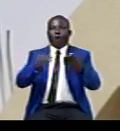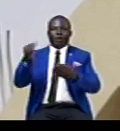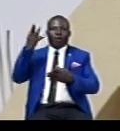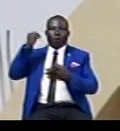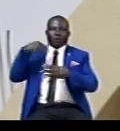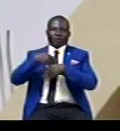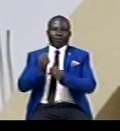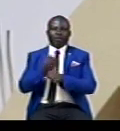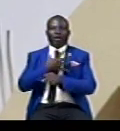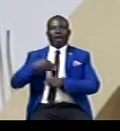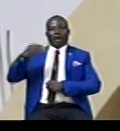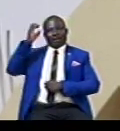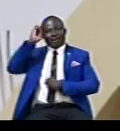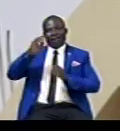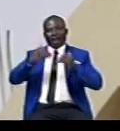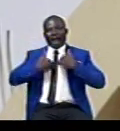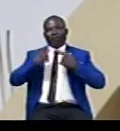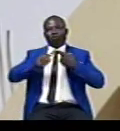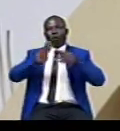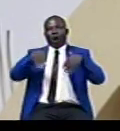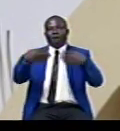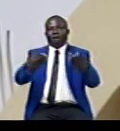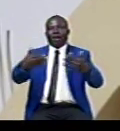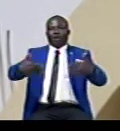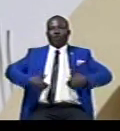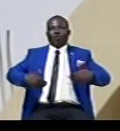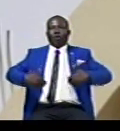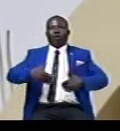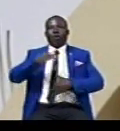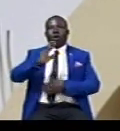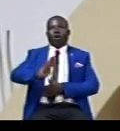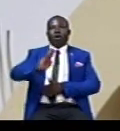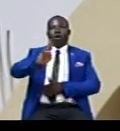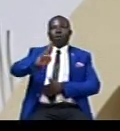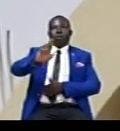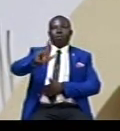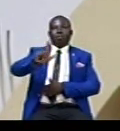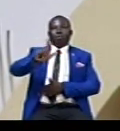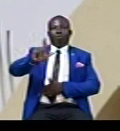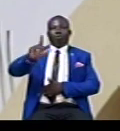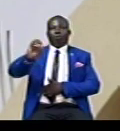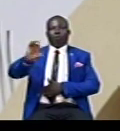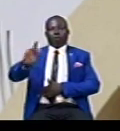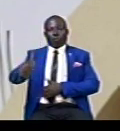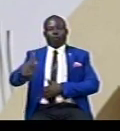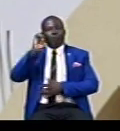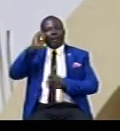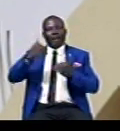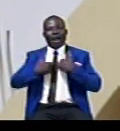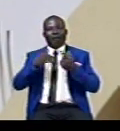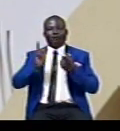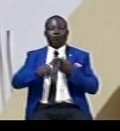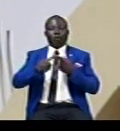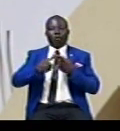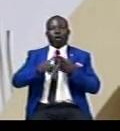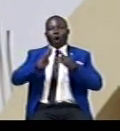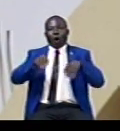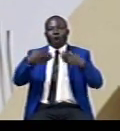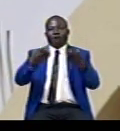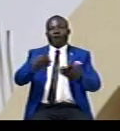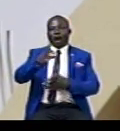or offer a young Bullock Bond offering I had to offer Iran